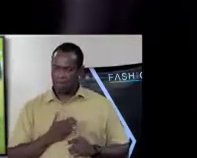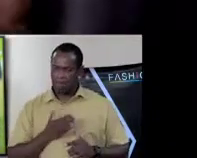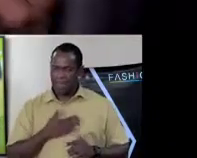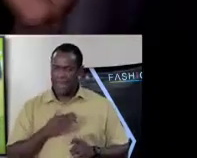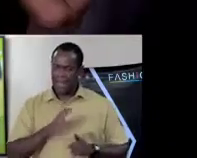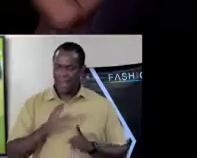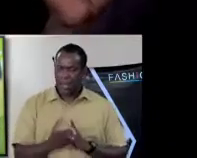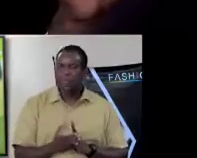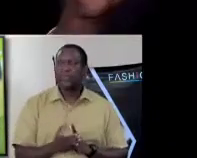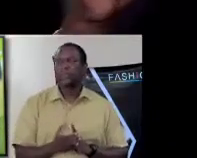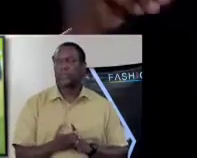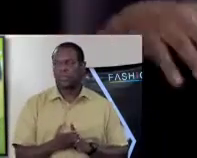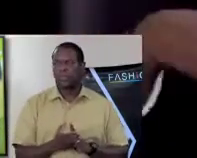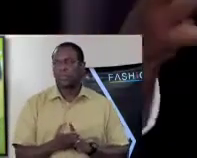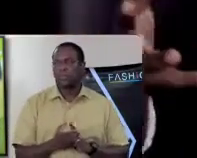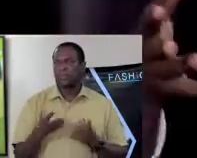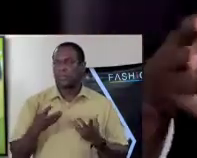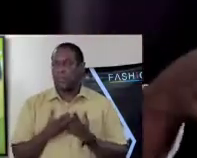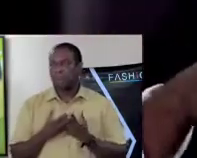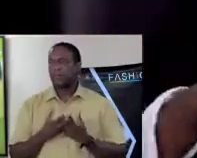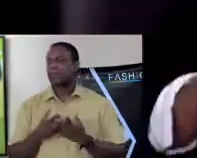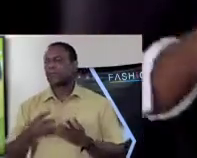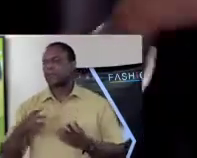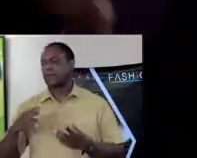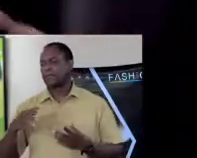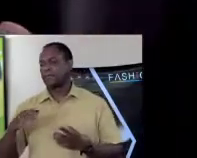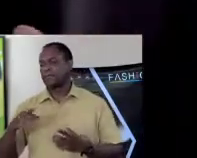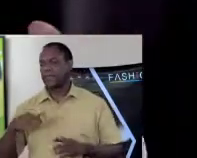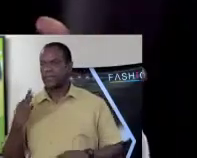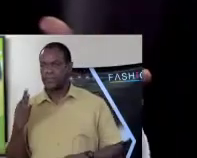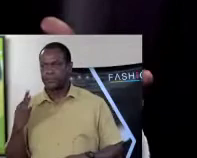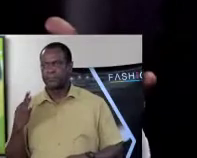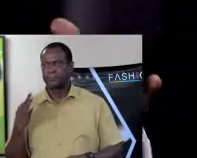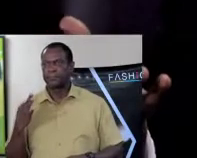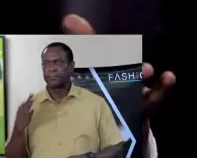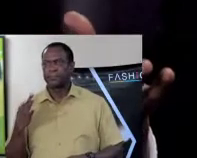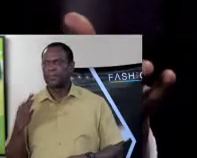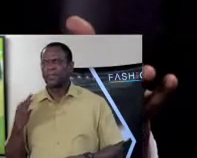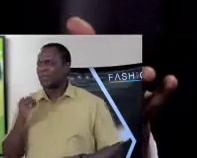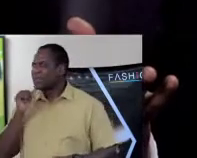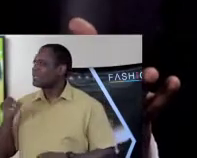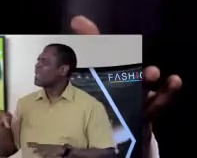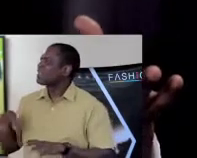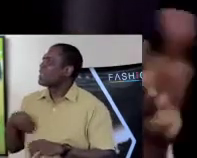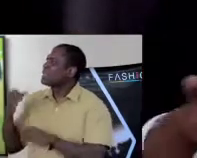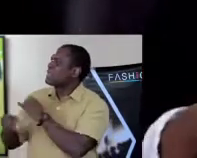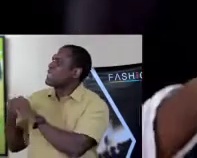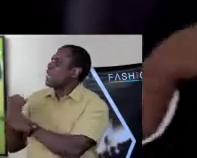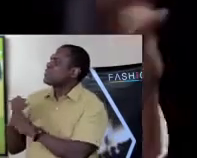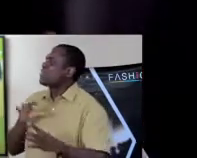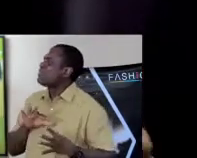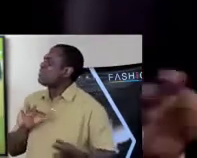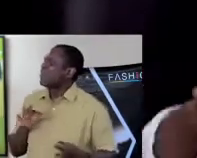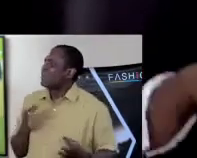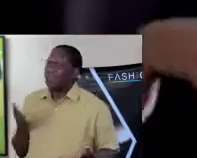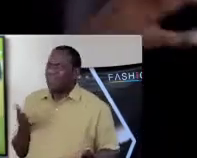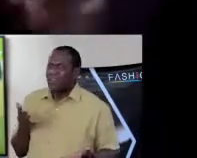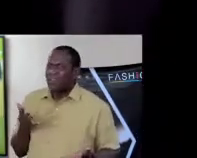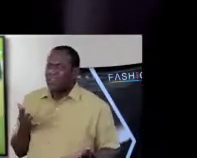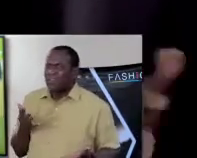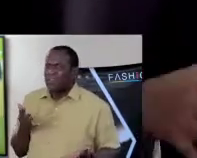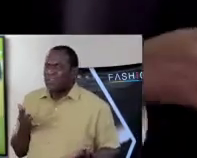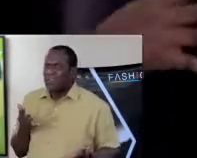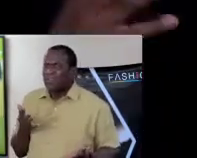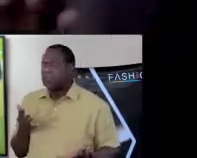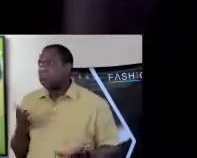Michael, said just now, we want to just go the international brand, you know? It's not because it's better, because that's just